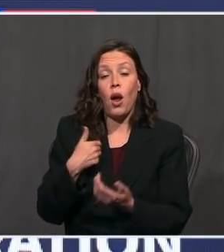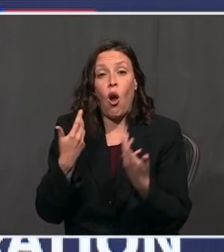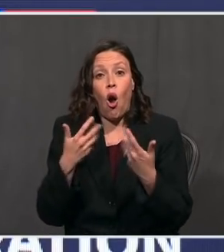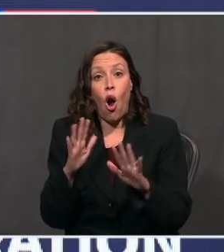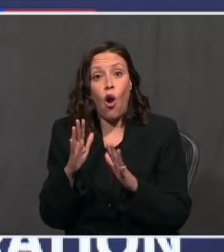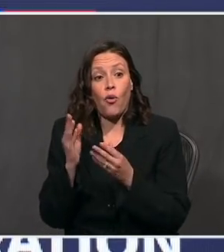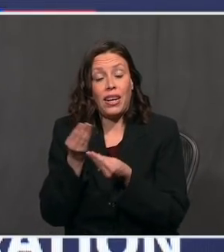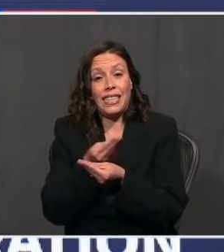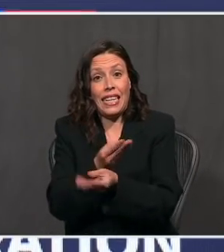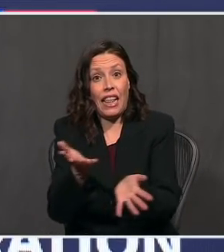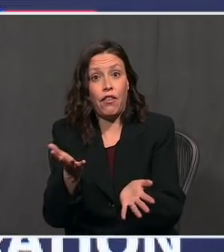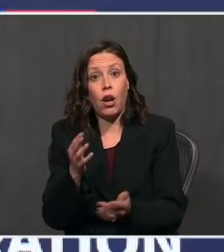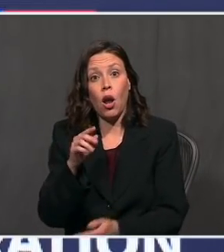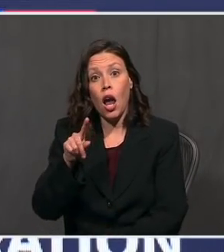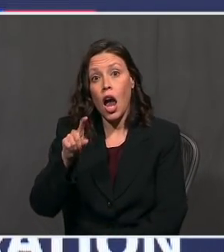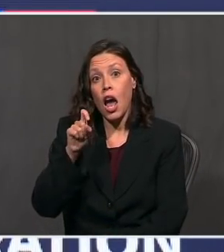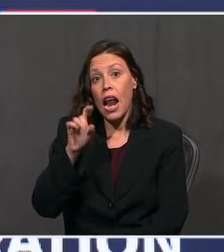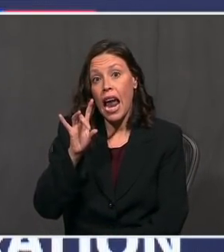already delivered